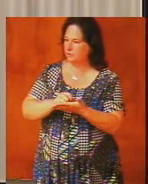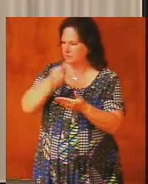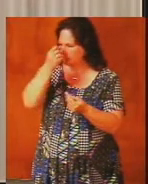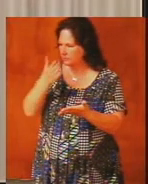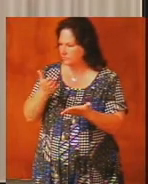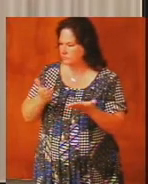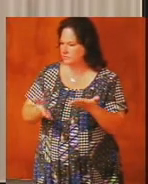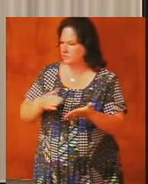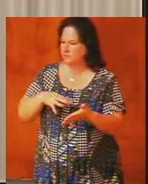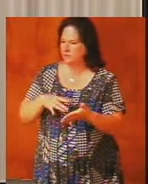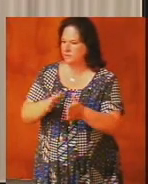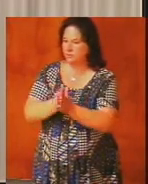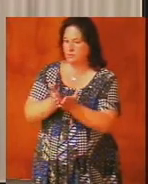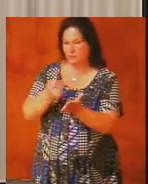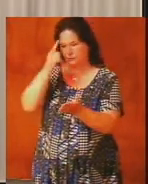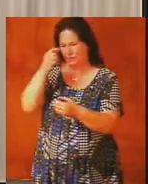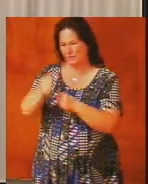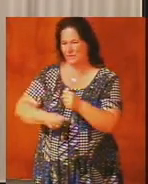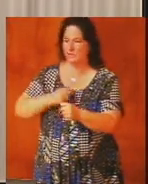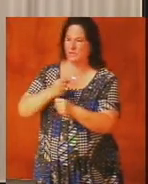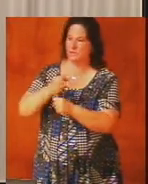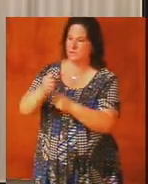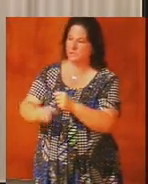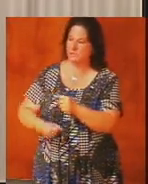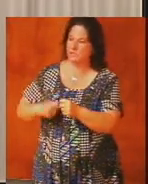maybe study a book for years.